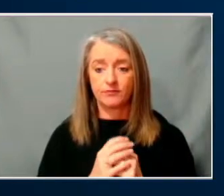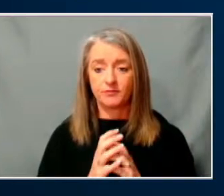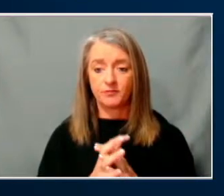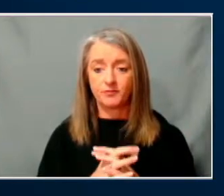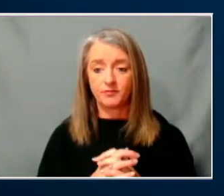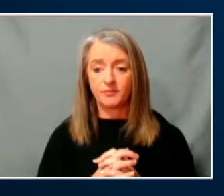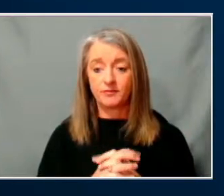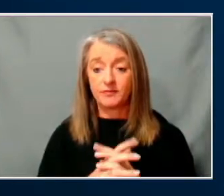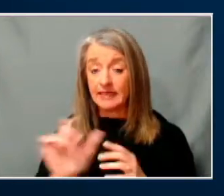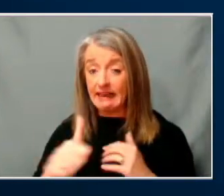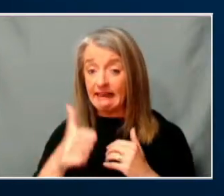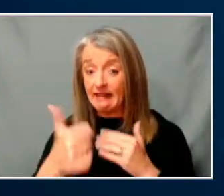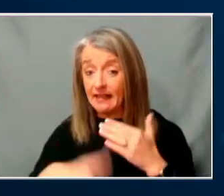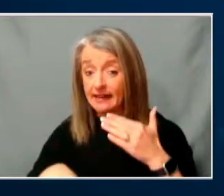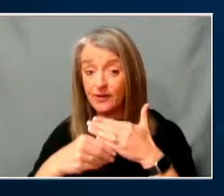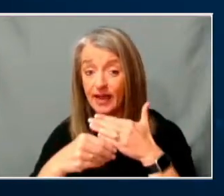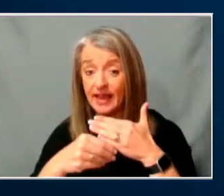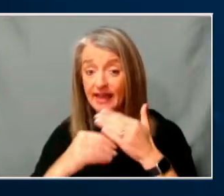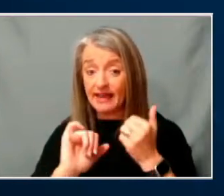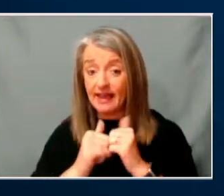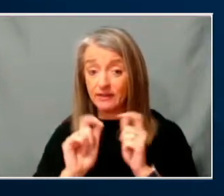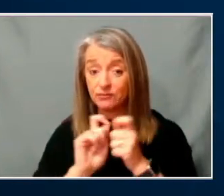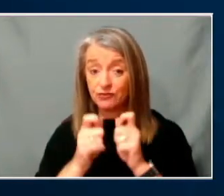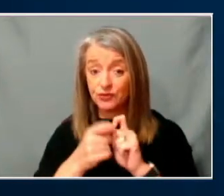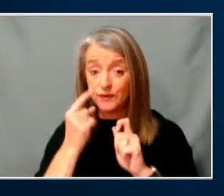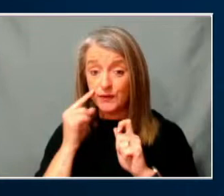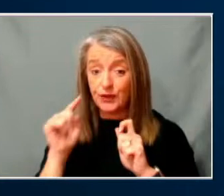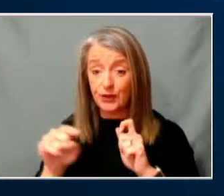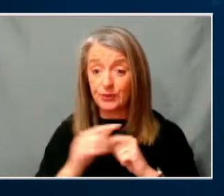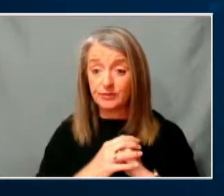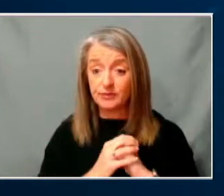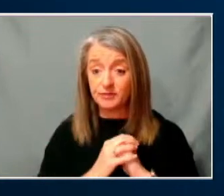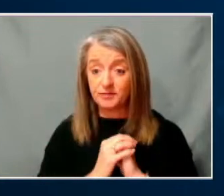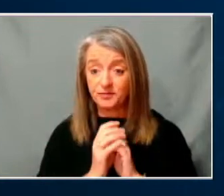Wanye, anything to add to that about how things have changed for you for the better?